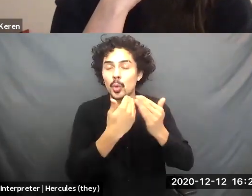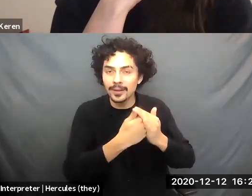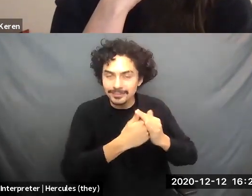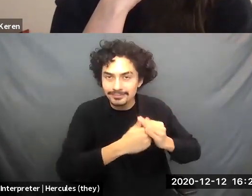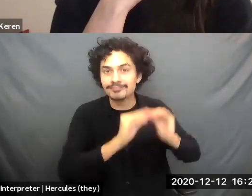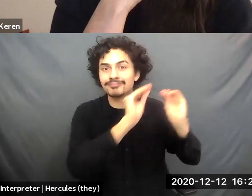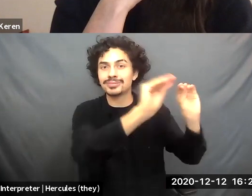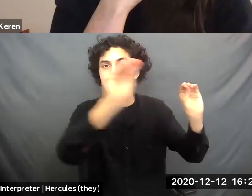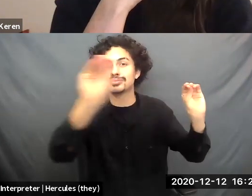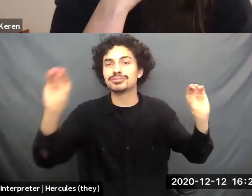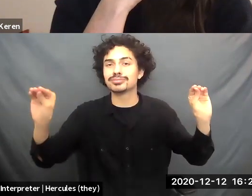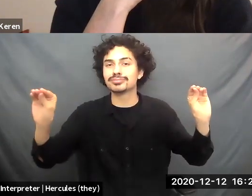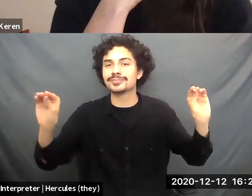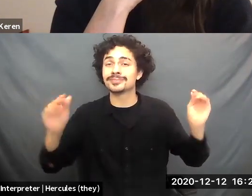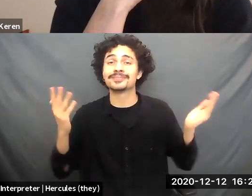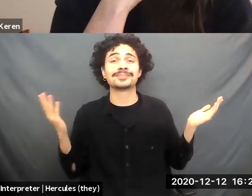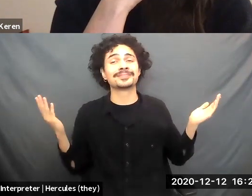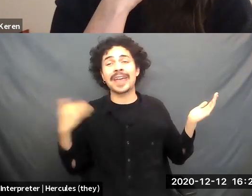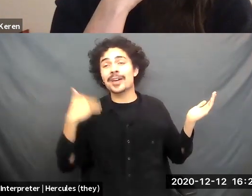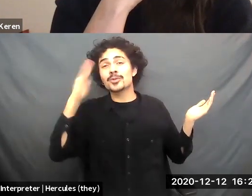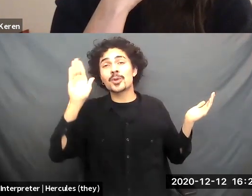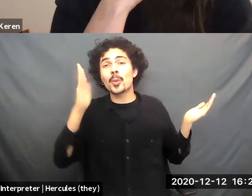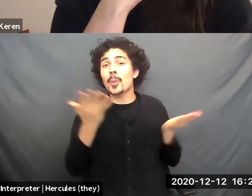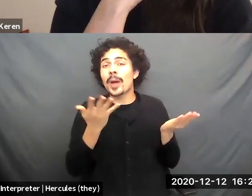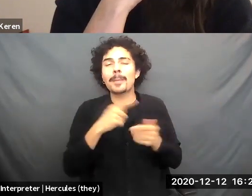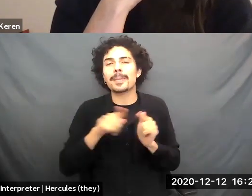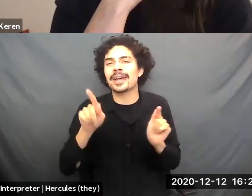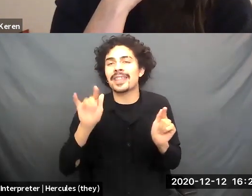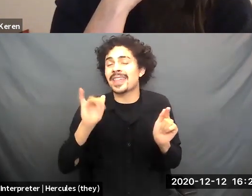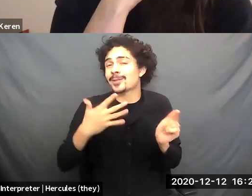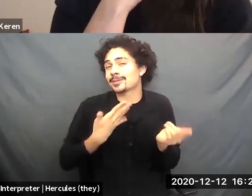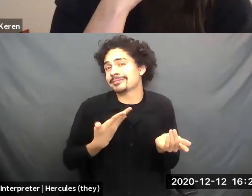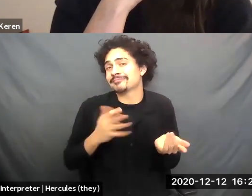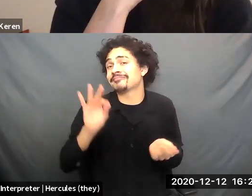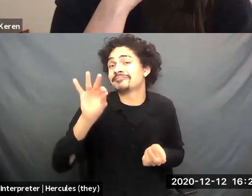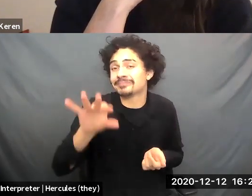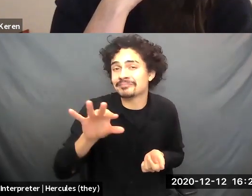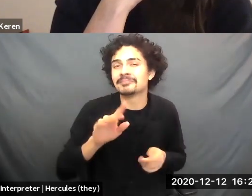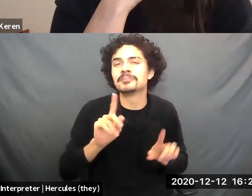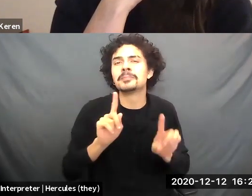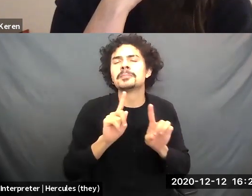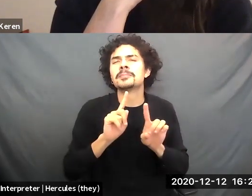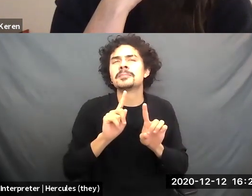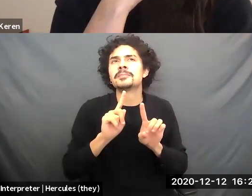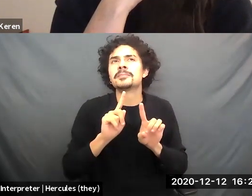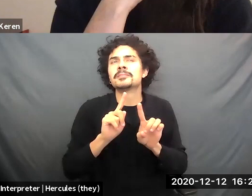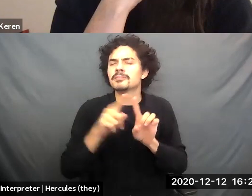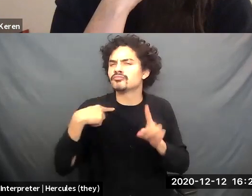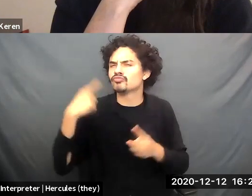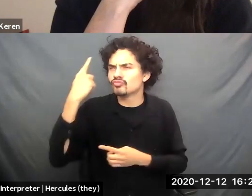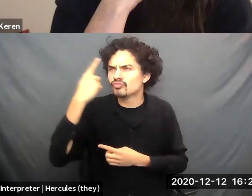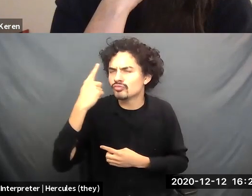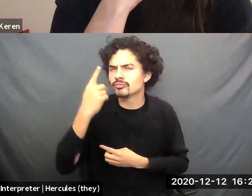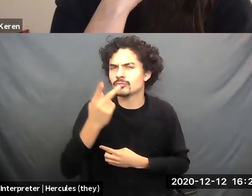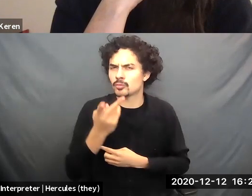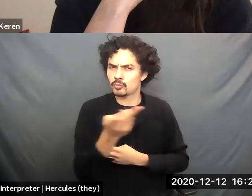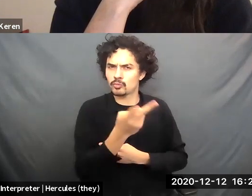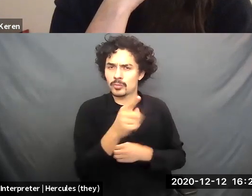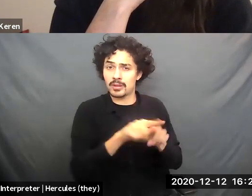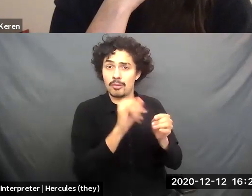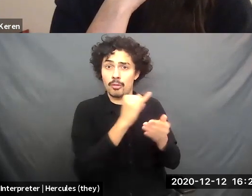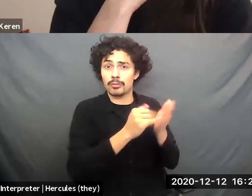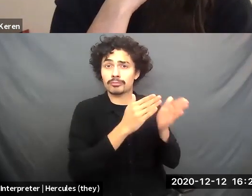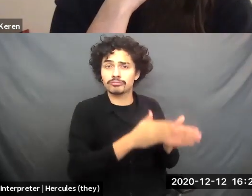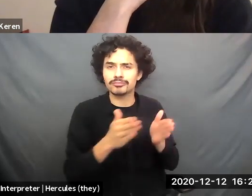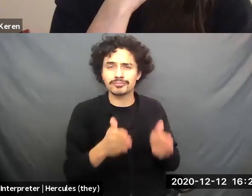that would be my, that would be what I would say. But I also wonder about you two as artists, what you would say about that.